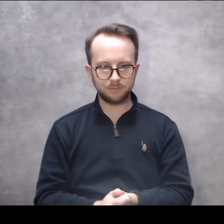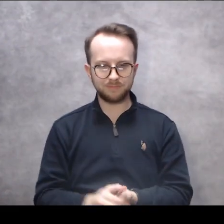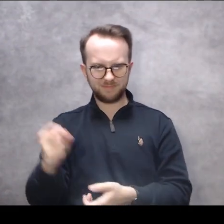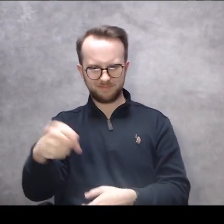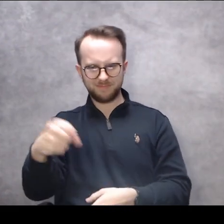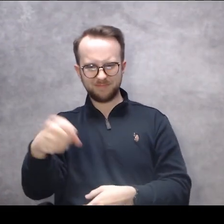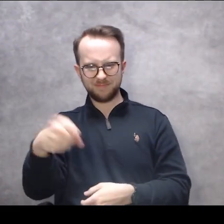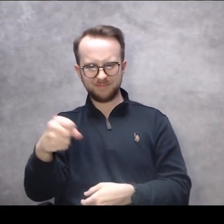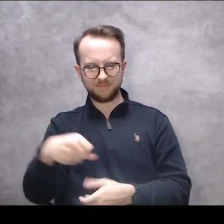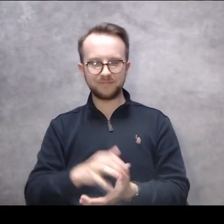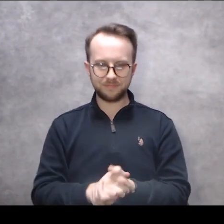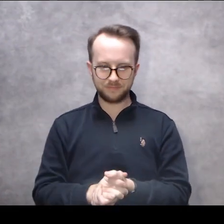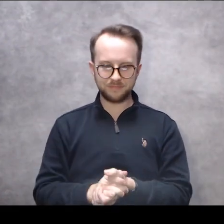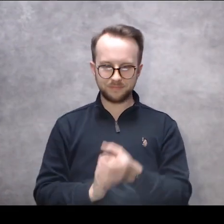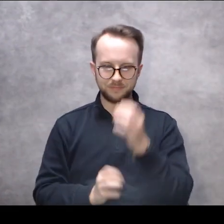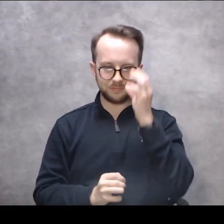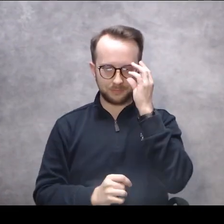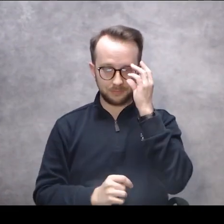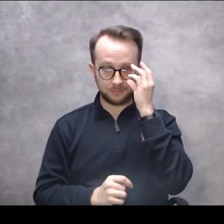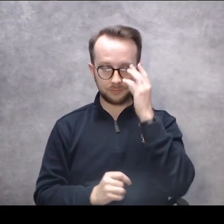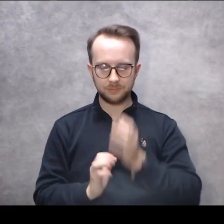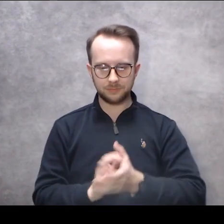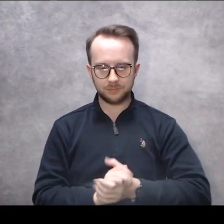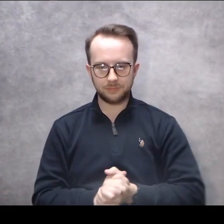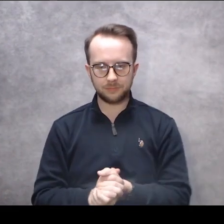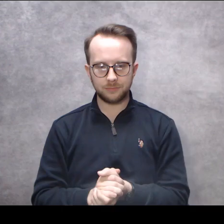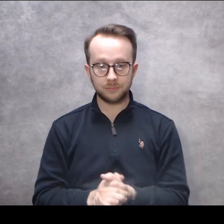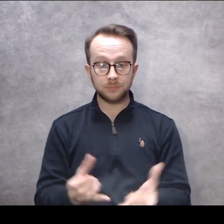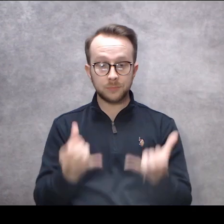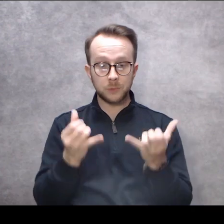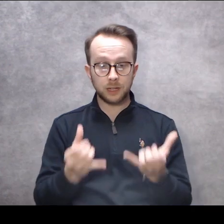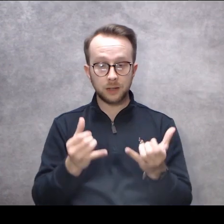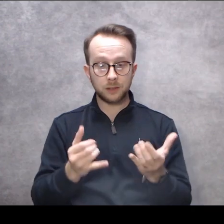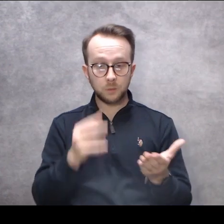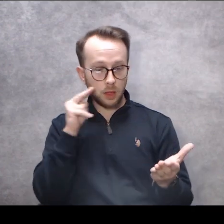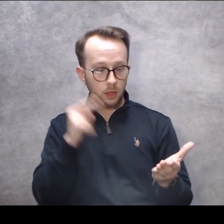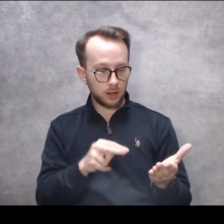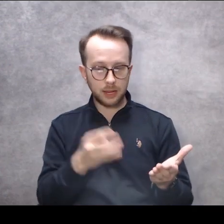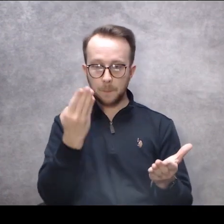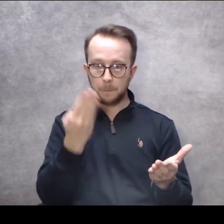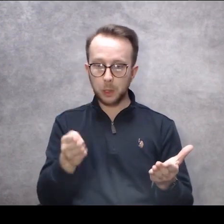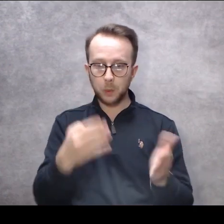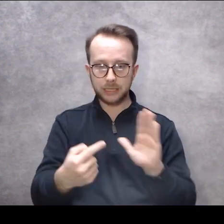Yeah, okay. So now let's look at the blue one.